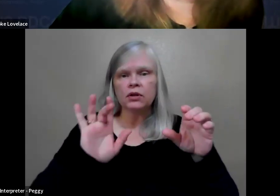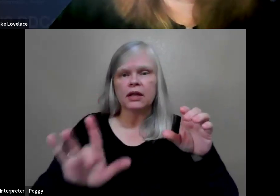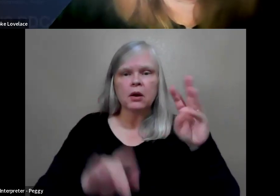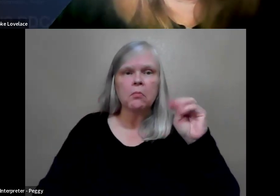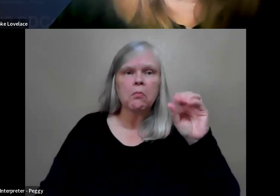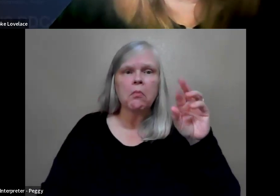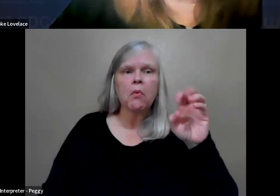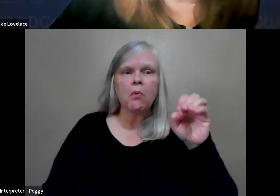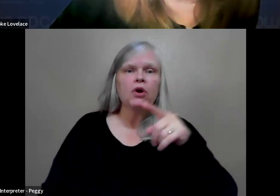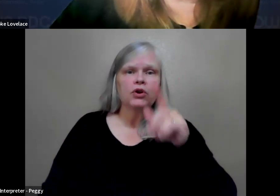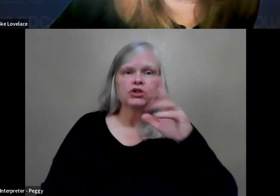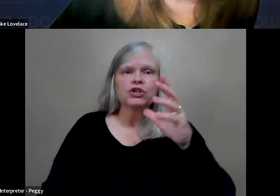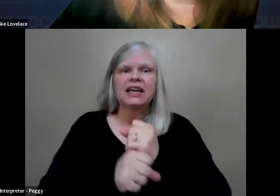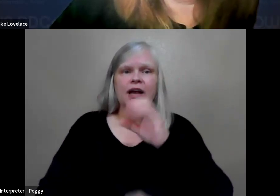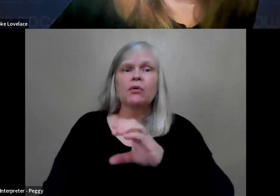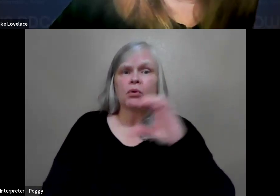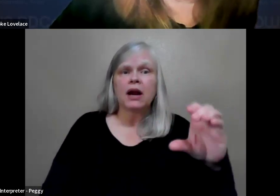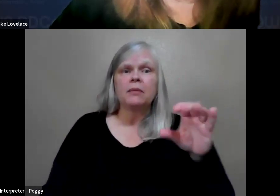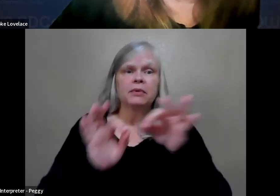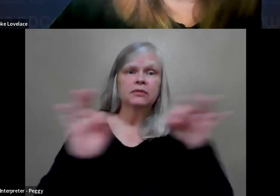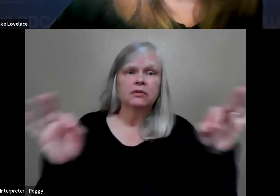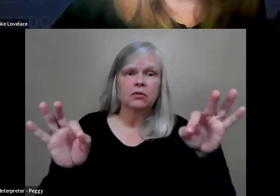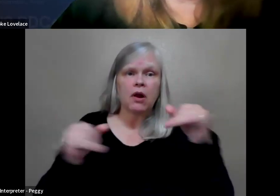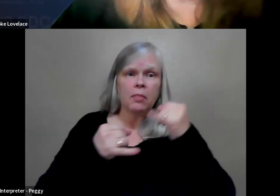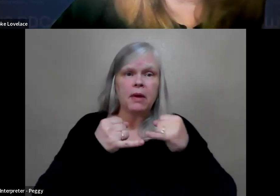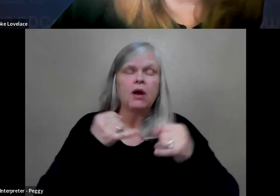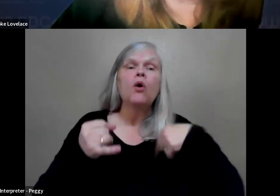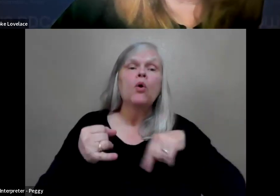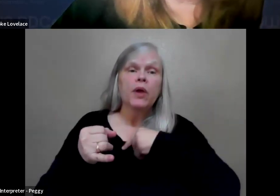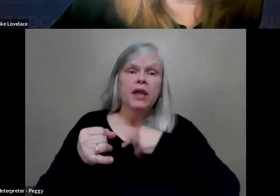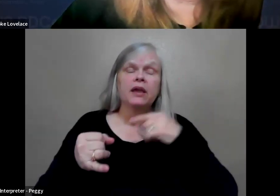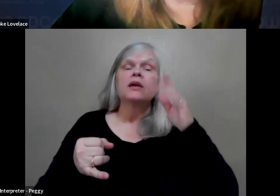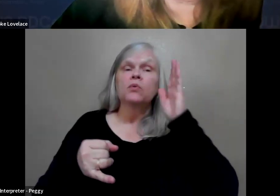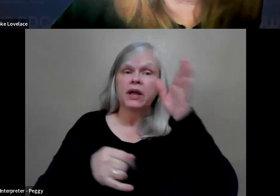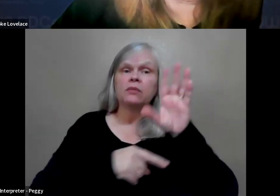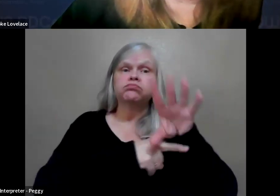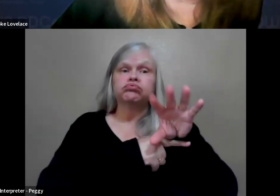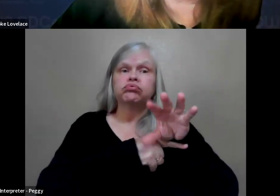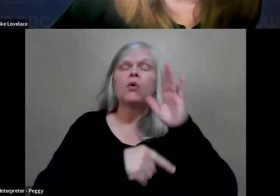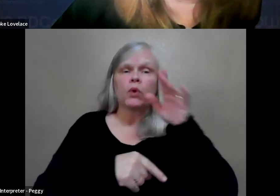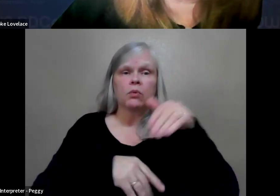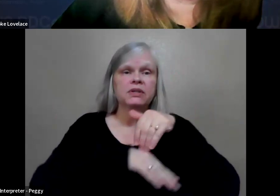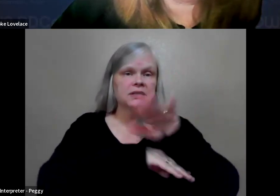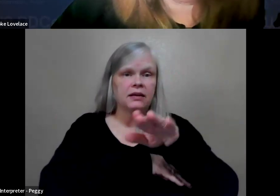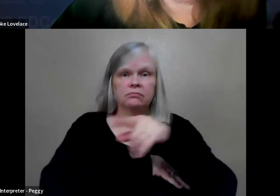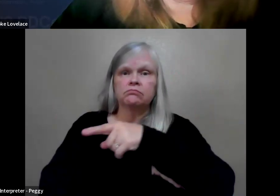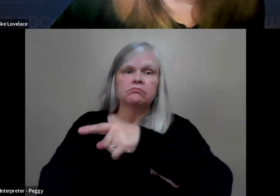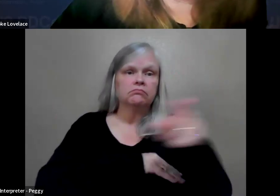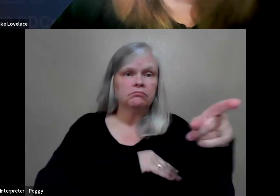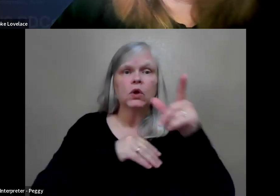dots, you should be able to pick up closed captioning. We are recording this. We will send out the recording to everybody that's